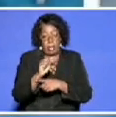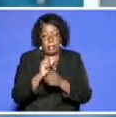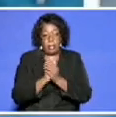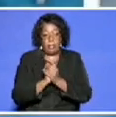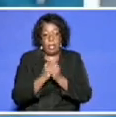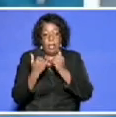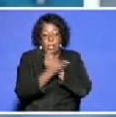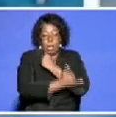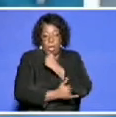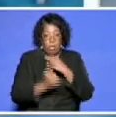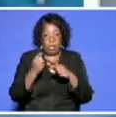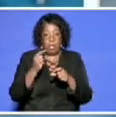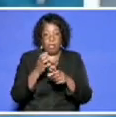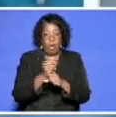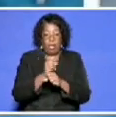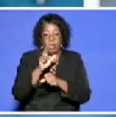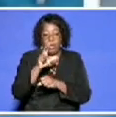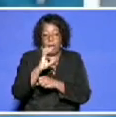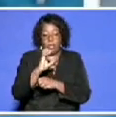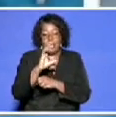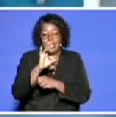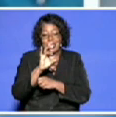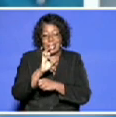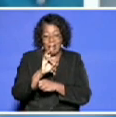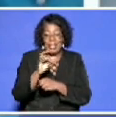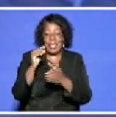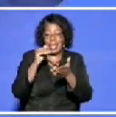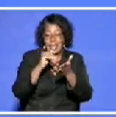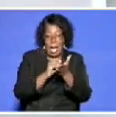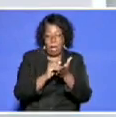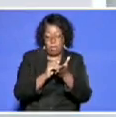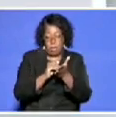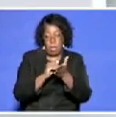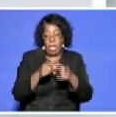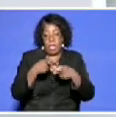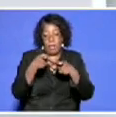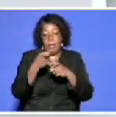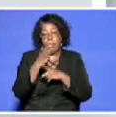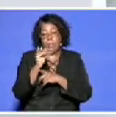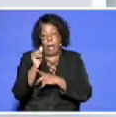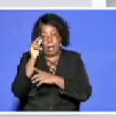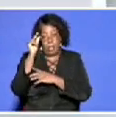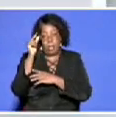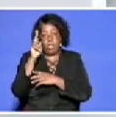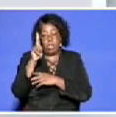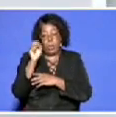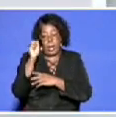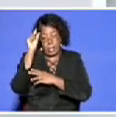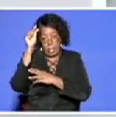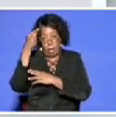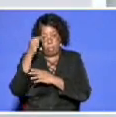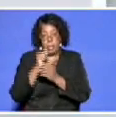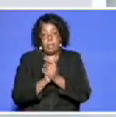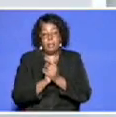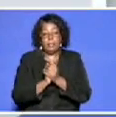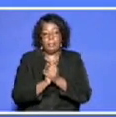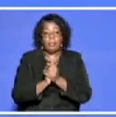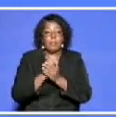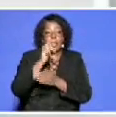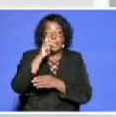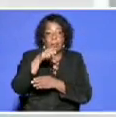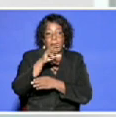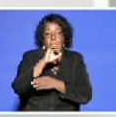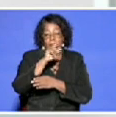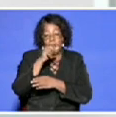a total of 397,000 doses of the vaccine courtesy of the U.S. government in 3 tranches. The Pfizer vaccine, recently